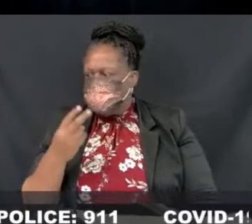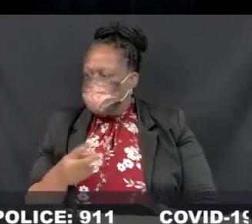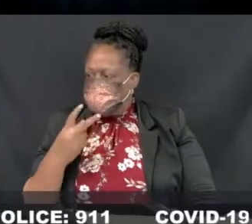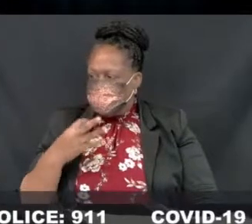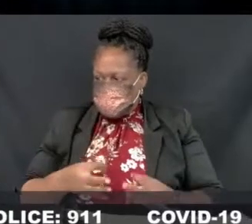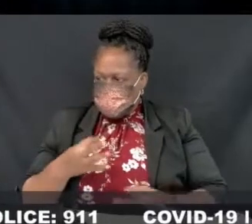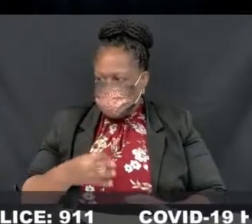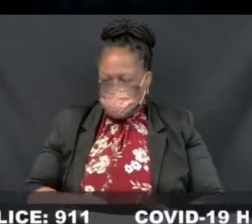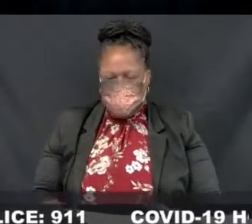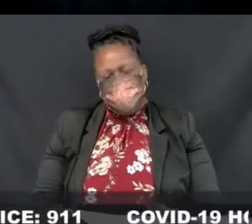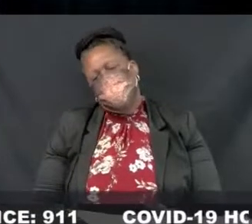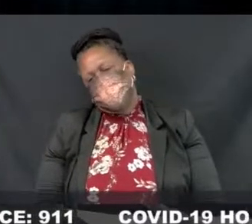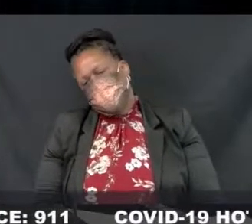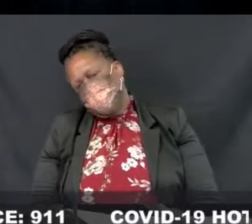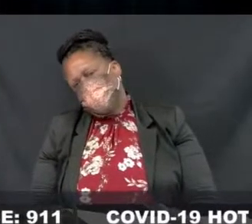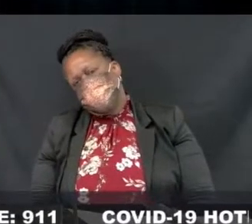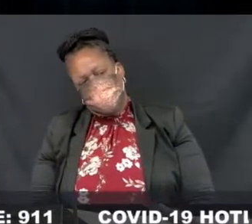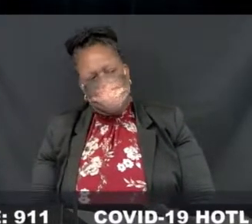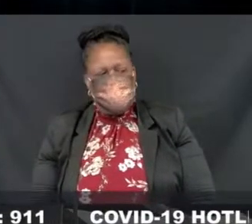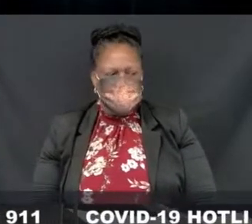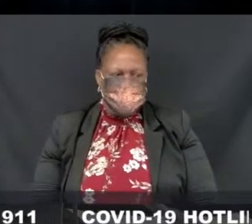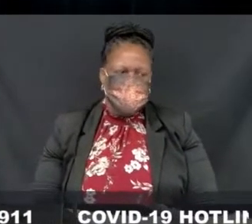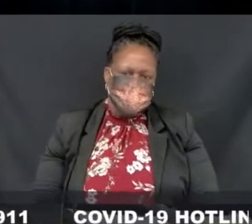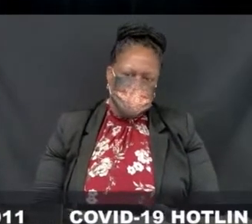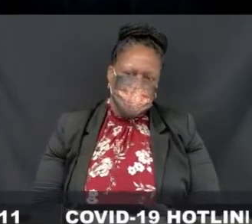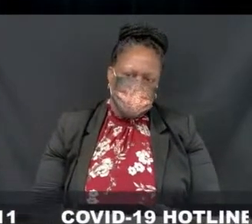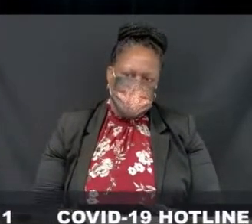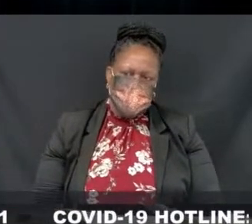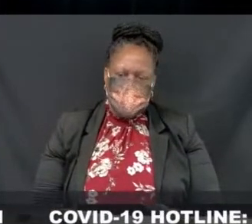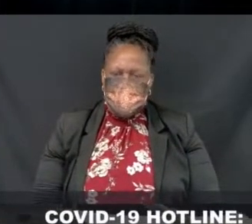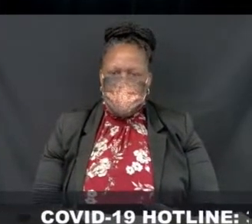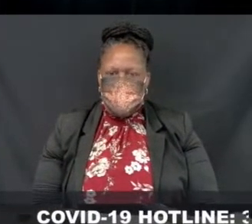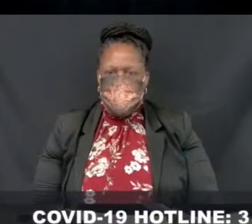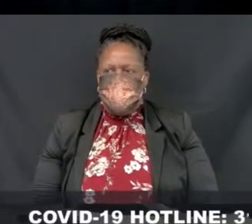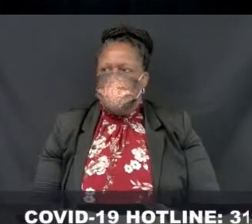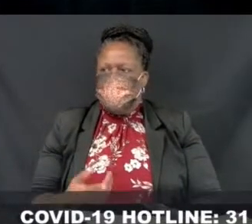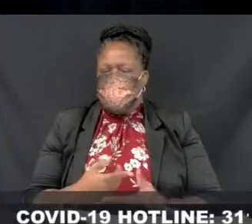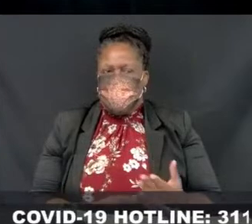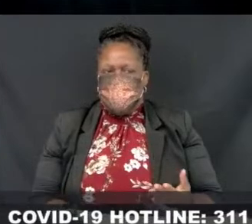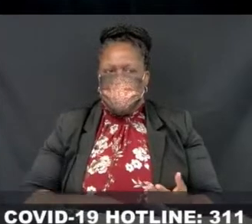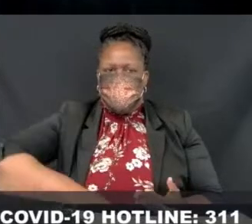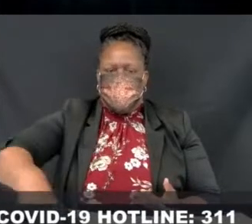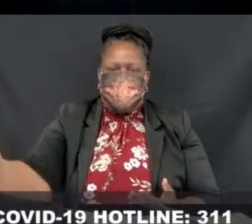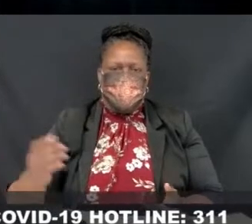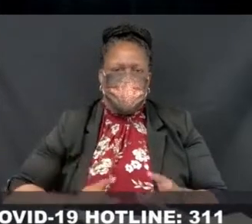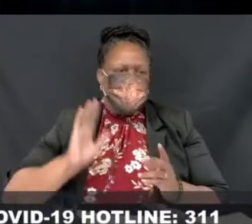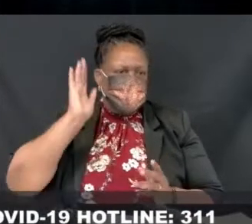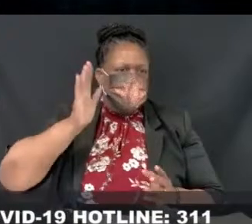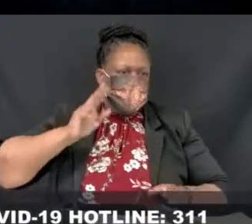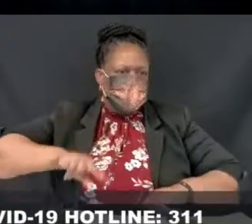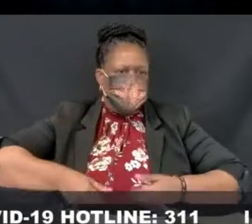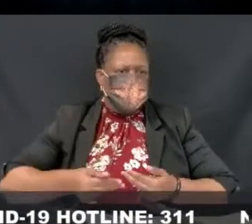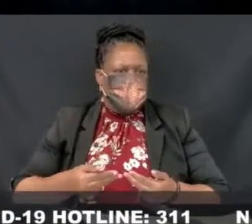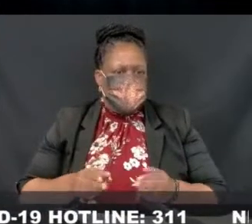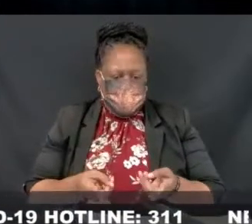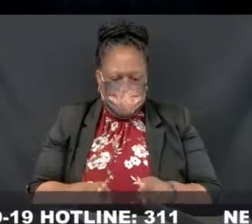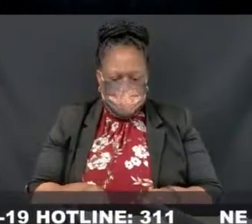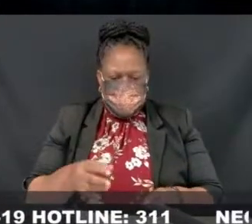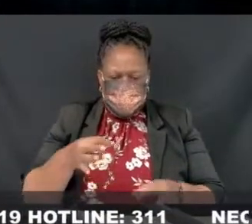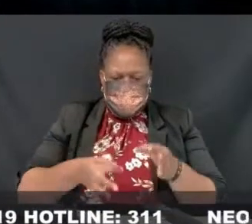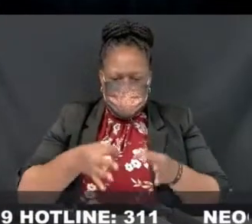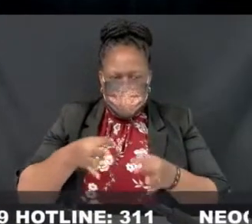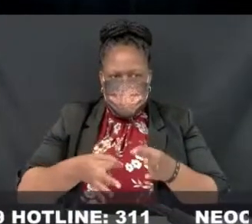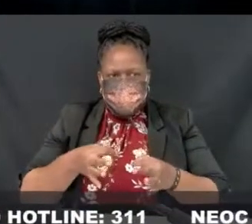border surveillance, and then we started to prepare for the inevitable. If you could remember, some of you, the slogan